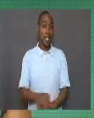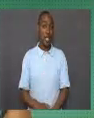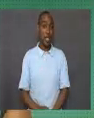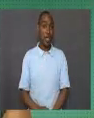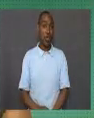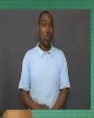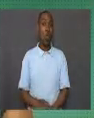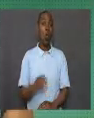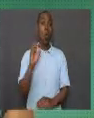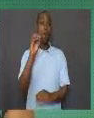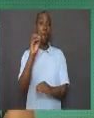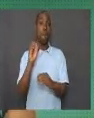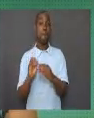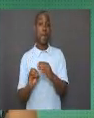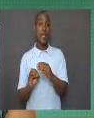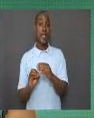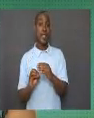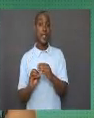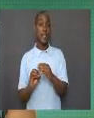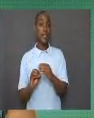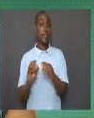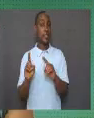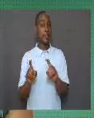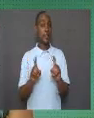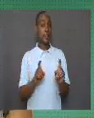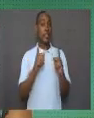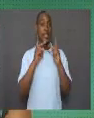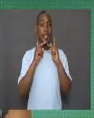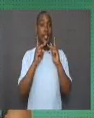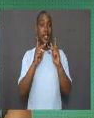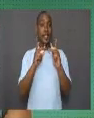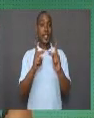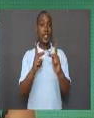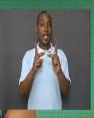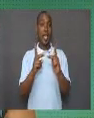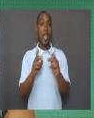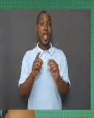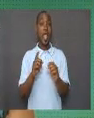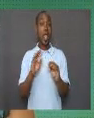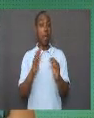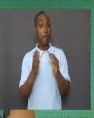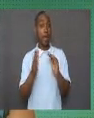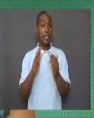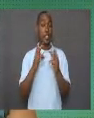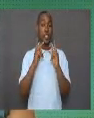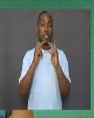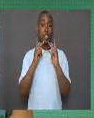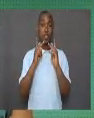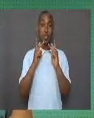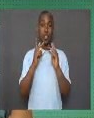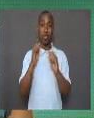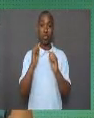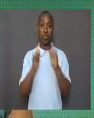give the person conducting the experiment the opportunity to confirm